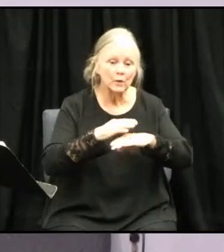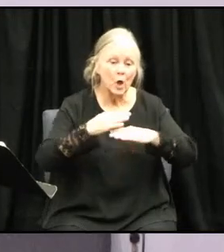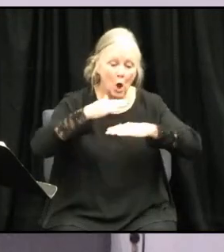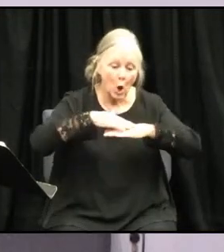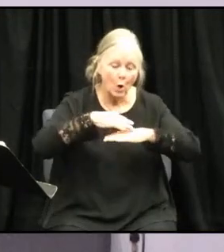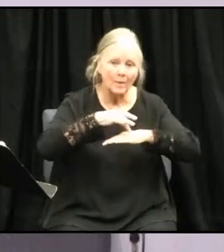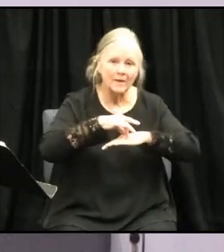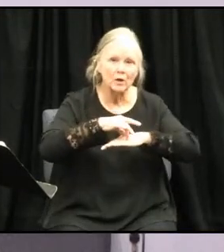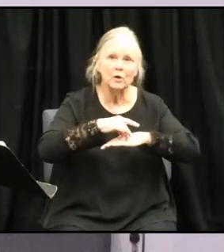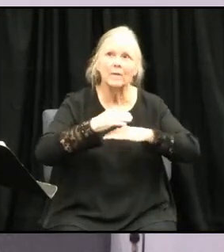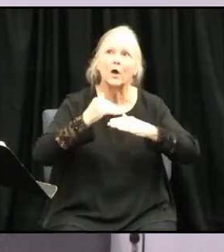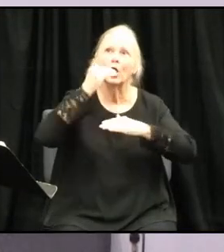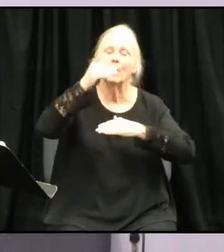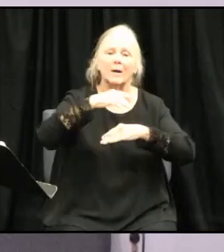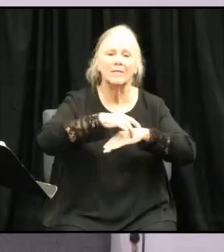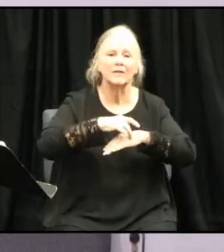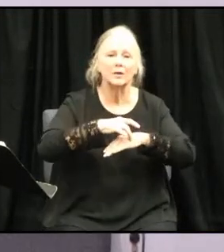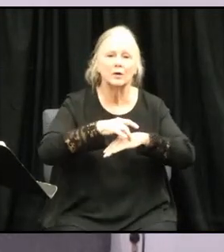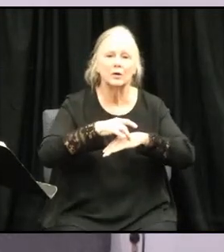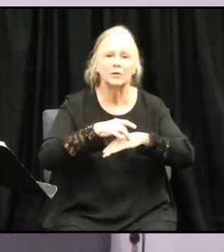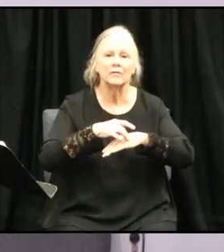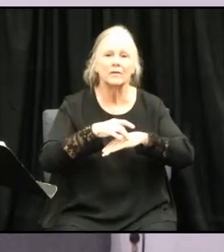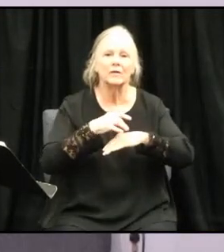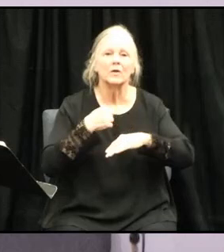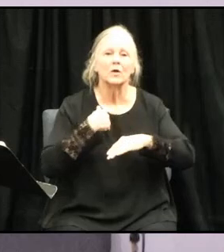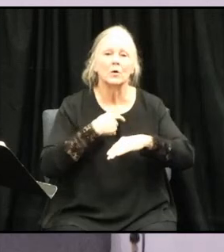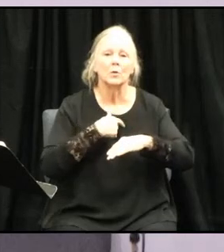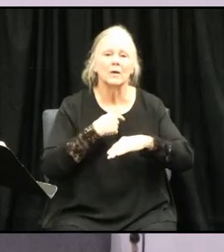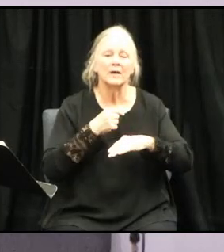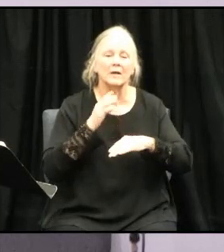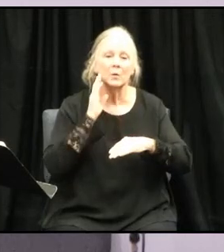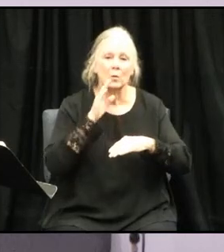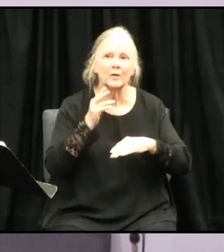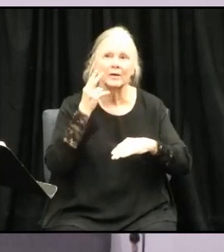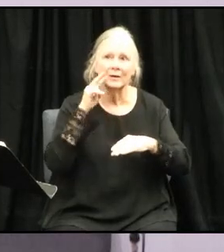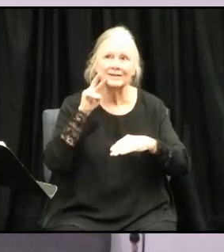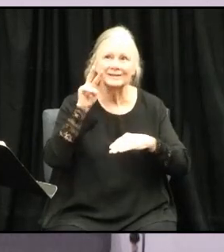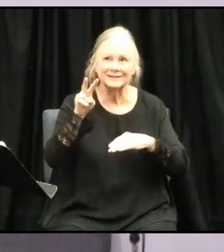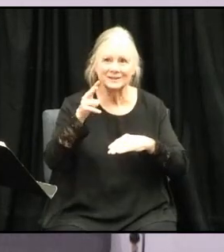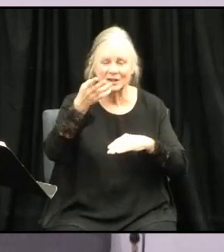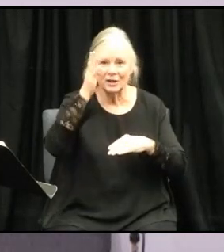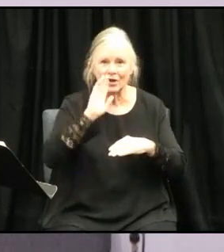total care of our great and awesome loving God who is faithful.